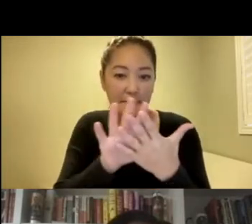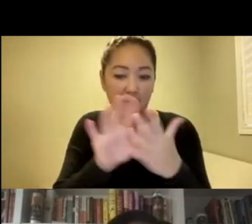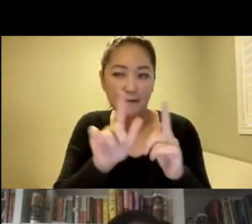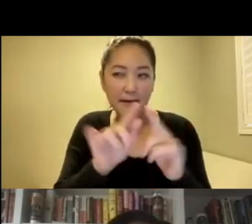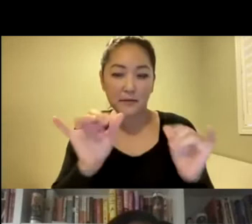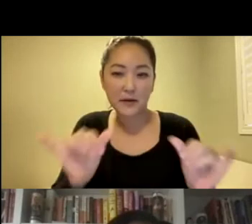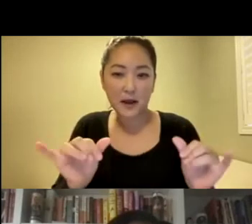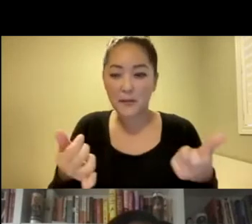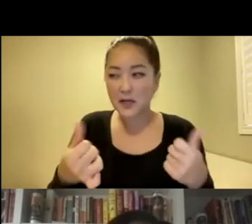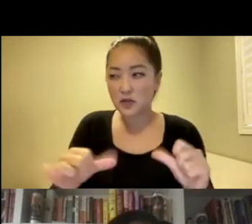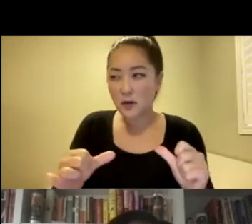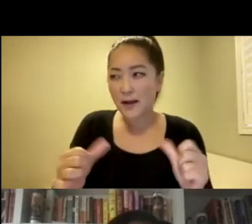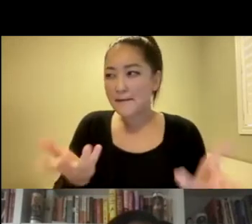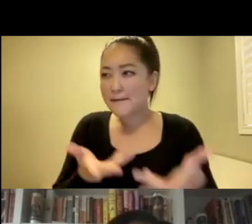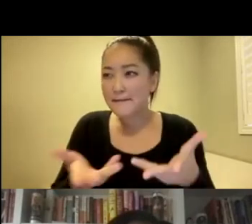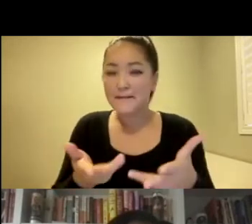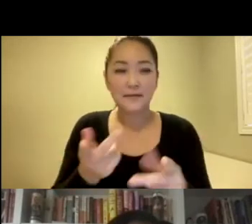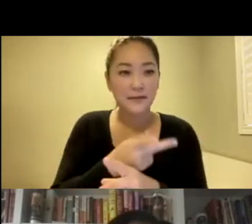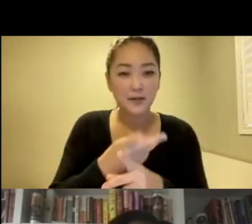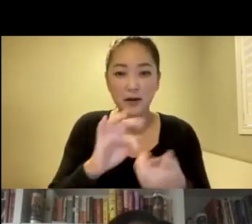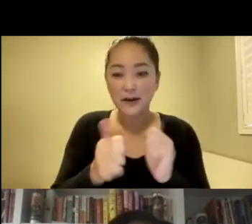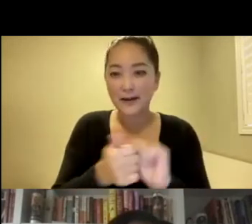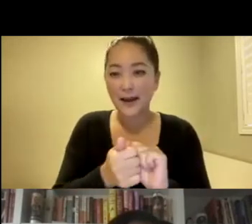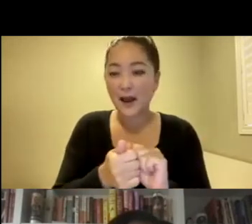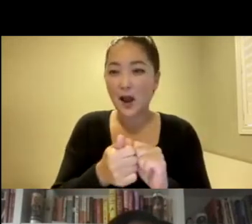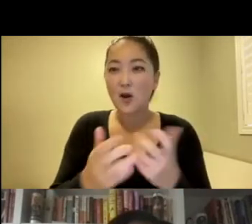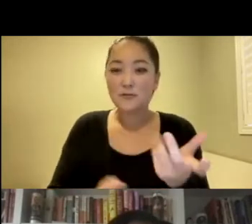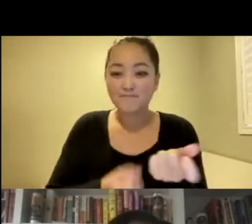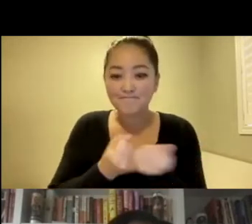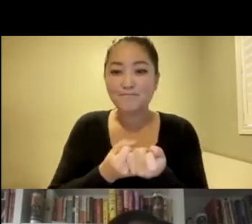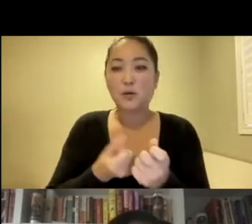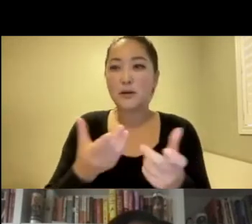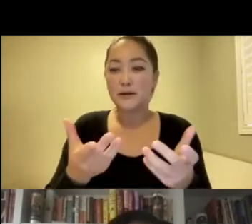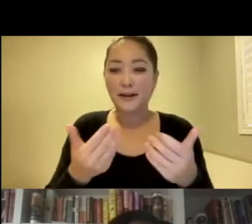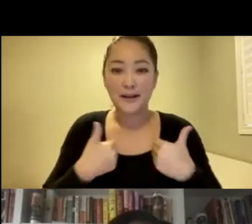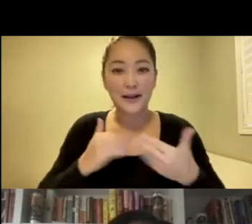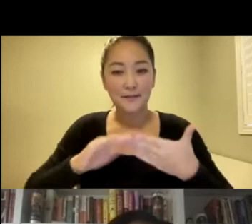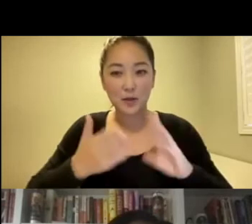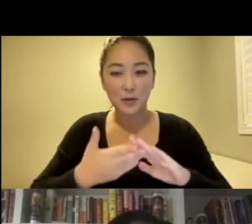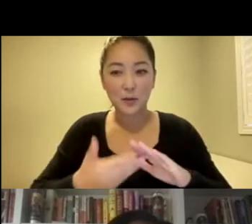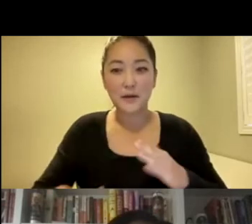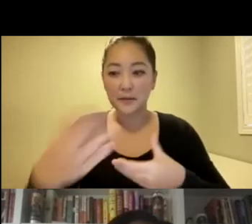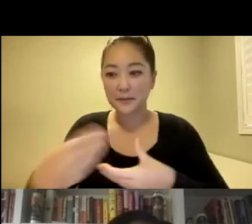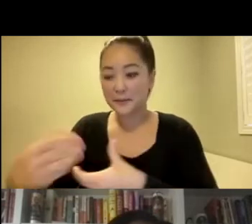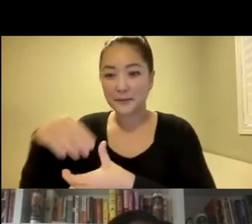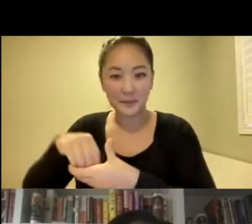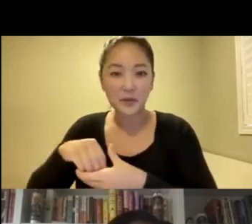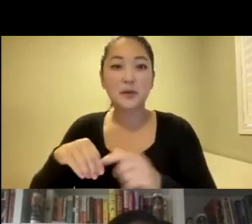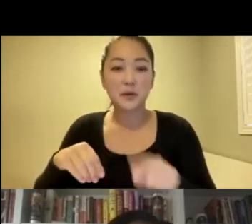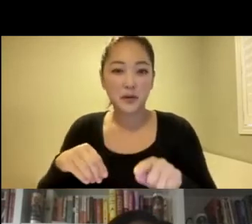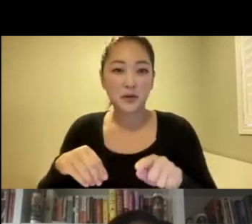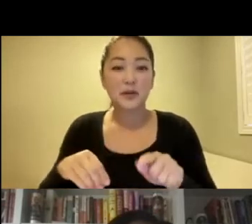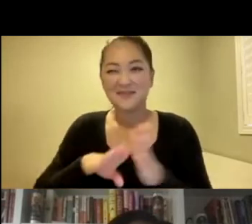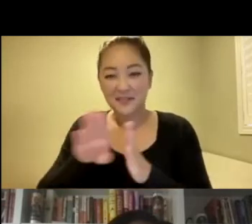bring community, or how you build community through the media art. So I ran the Regent Park Film Festival for